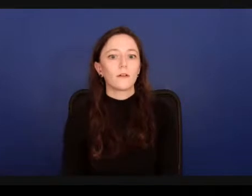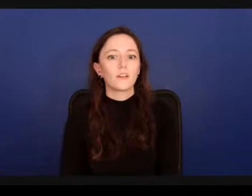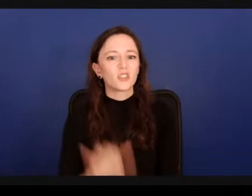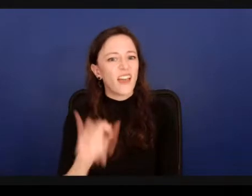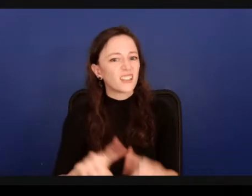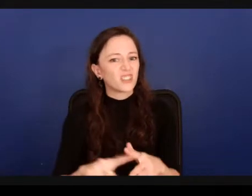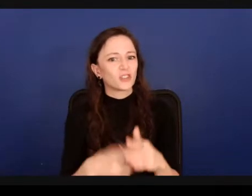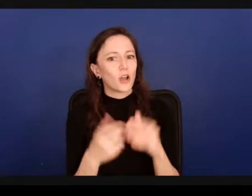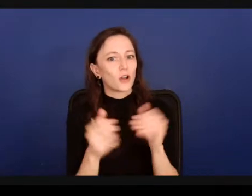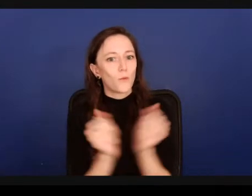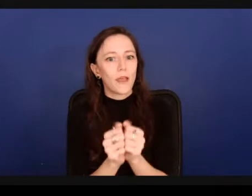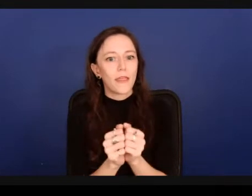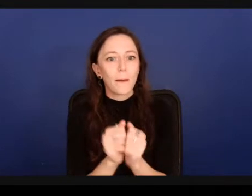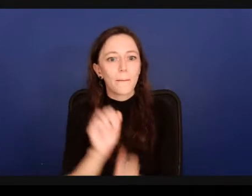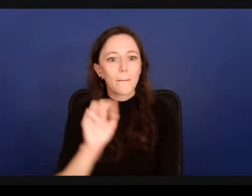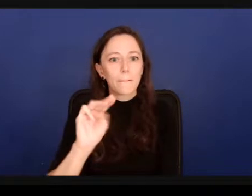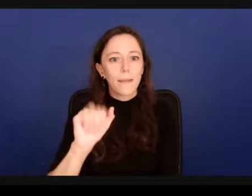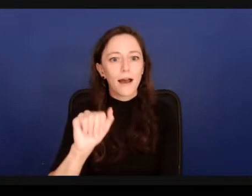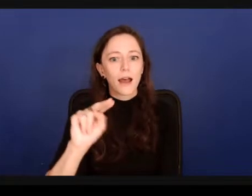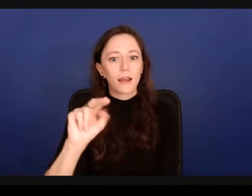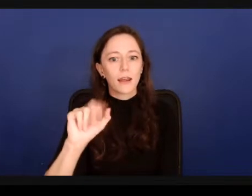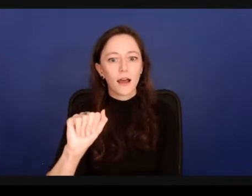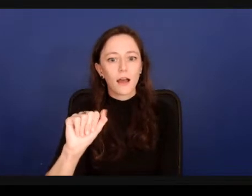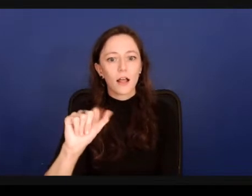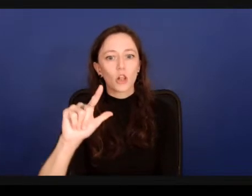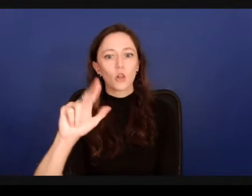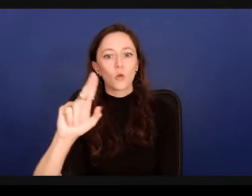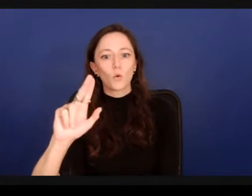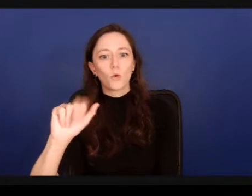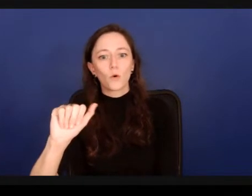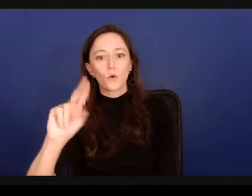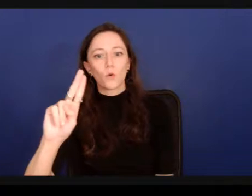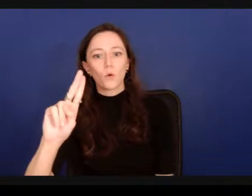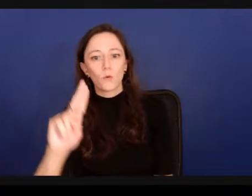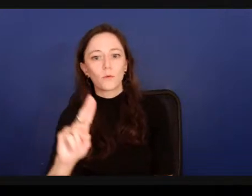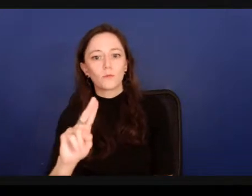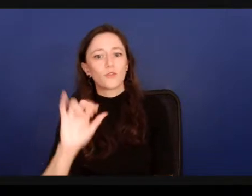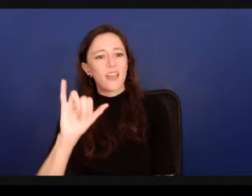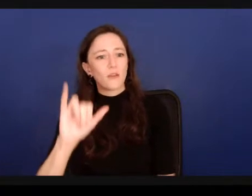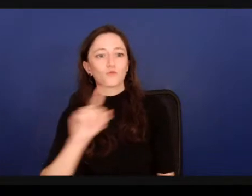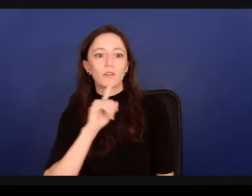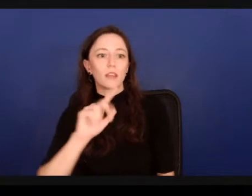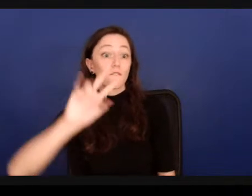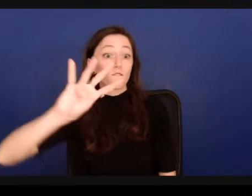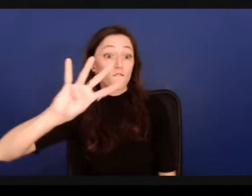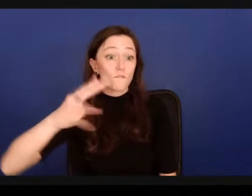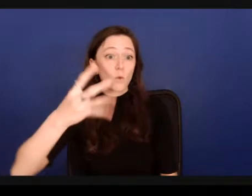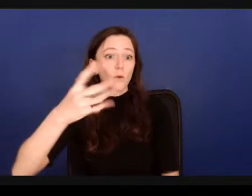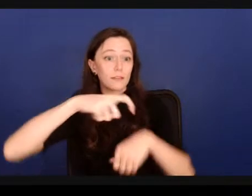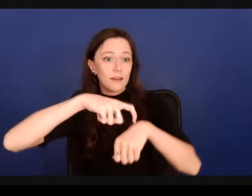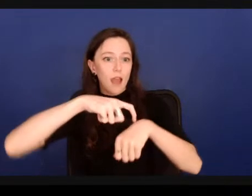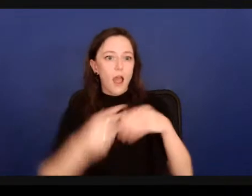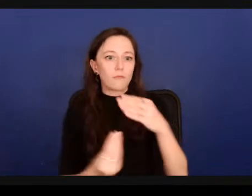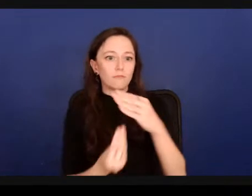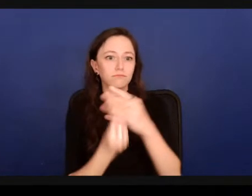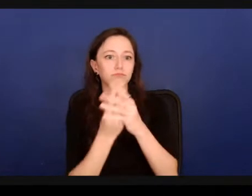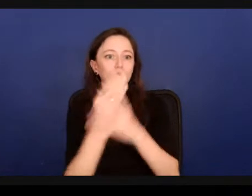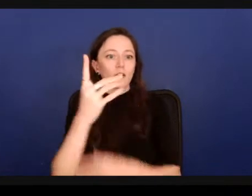already erupting, so it was really the fourth output of lava from a different vent in that